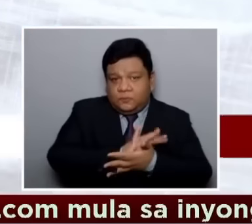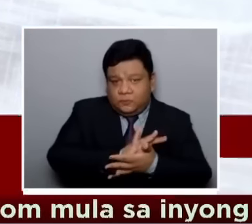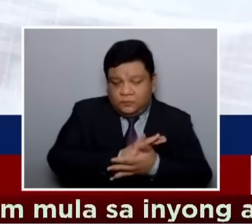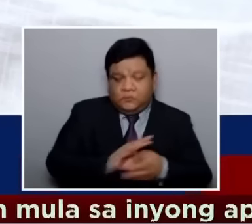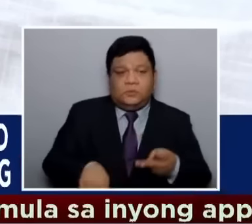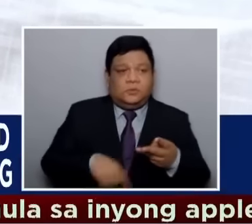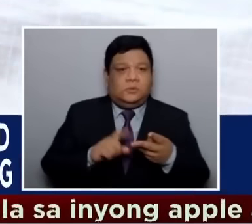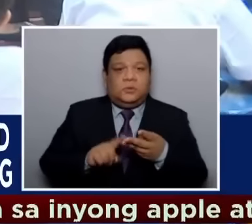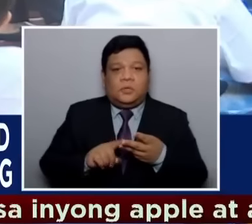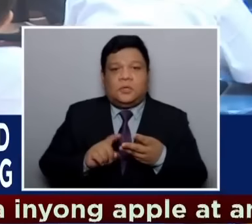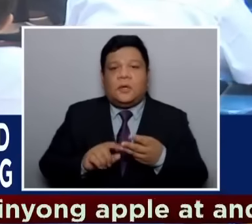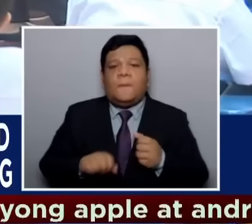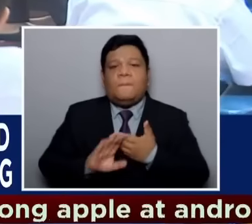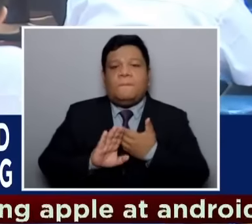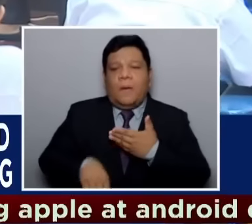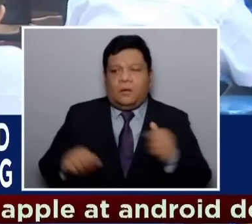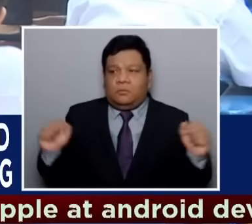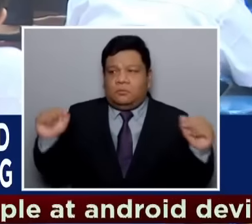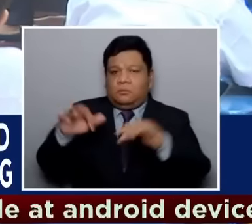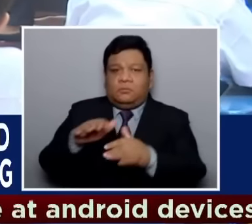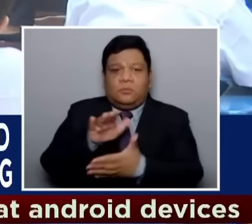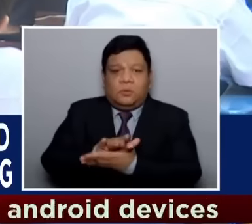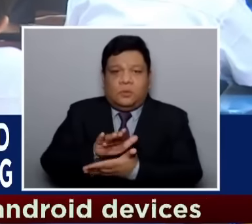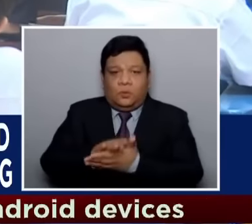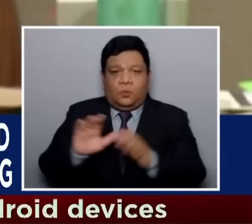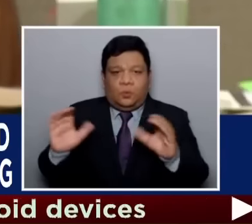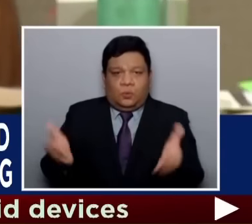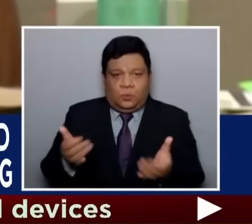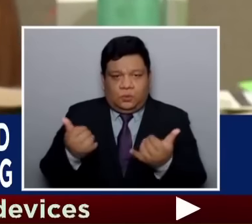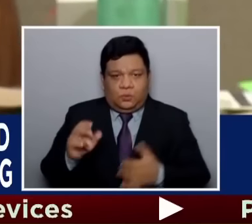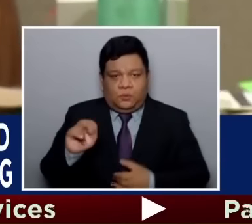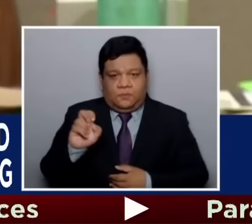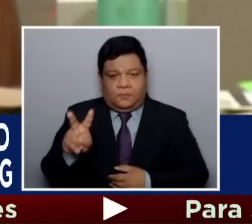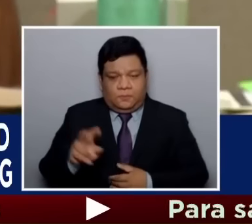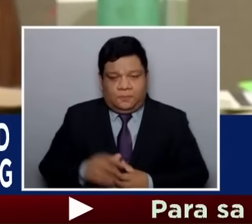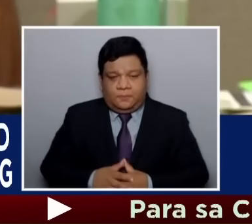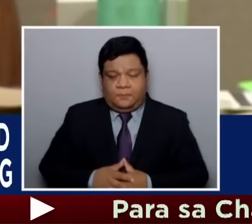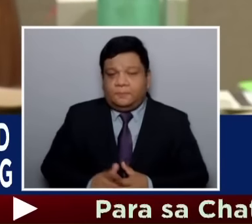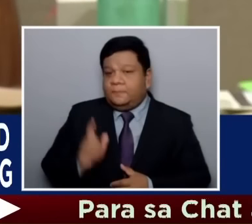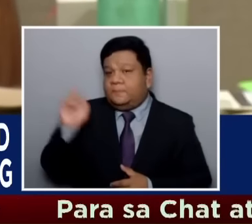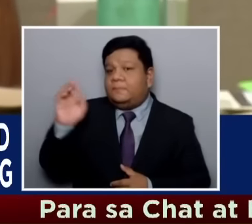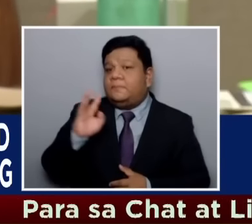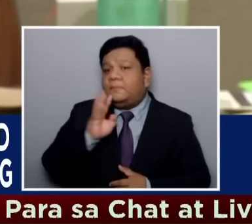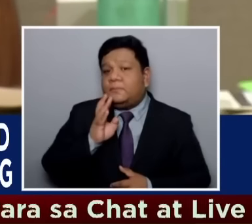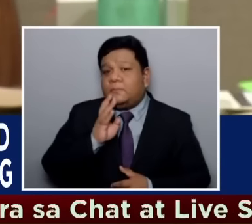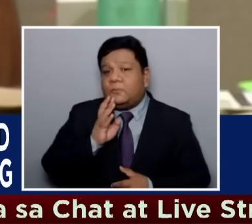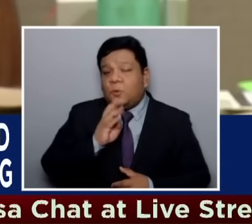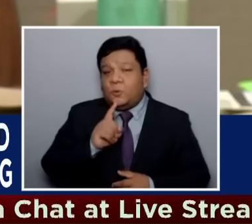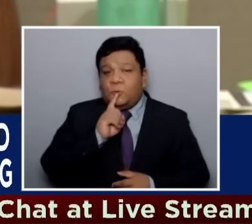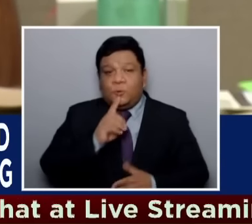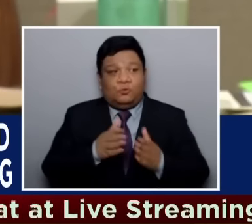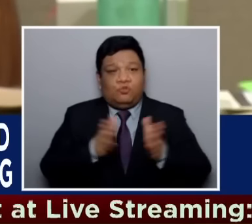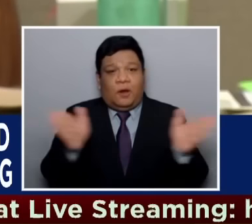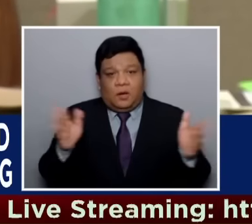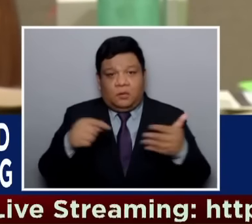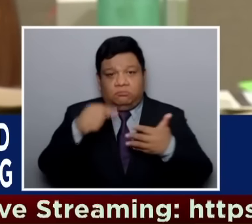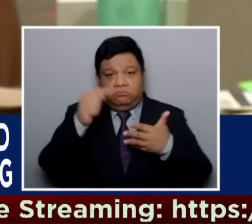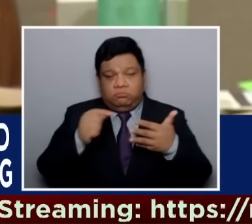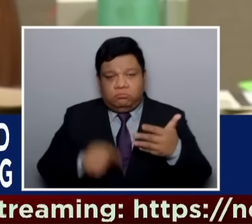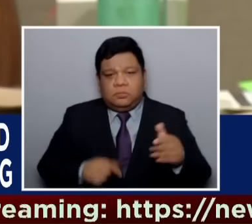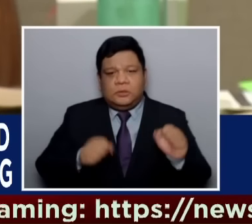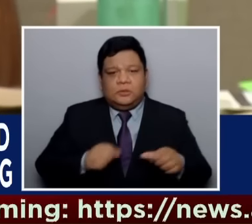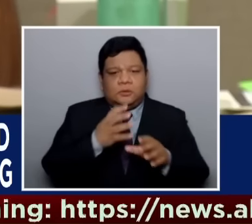at pagbabalik ng full face-to-face classes ngayong Nobyembre. The general themes, you can also get it naman from all the